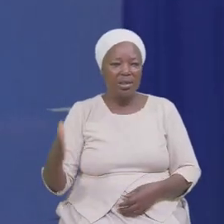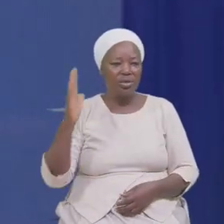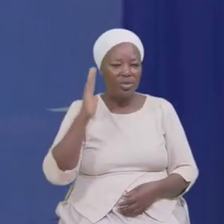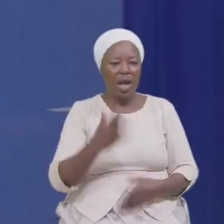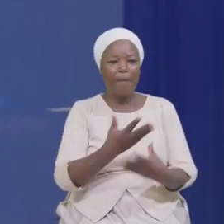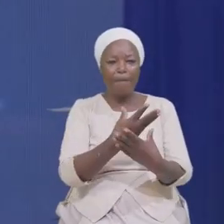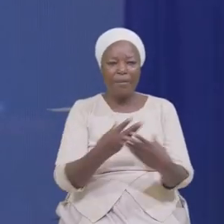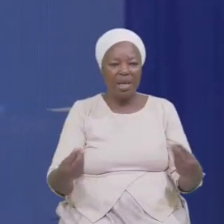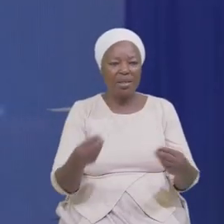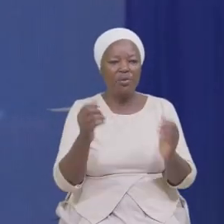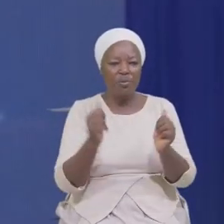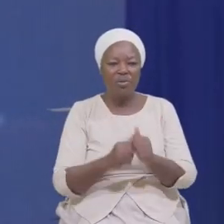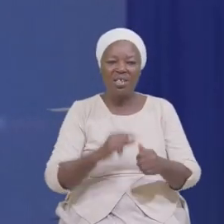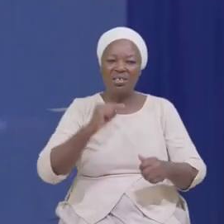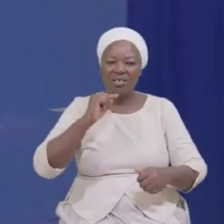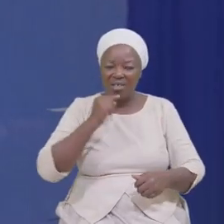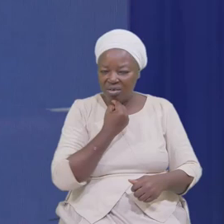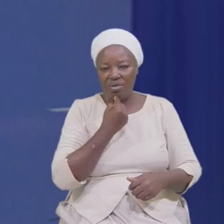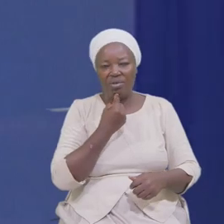melt with fervent heat.